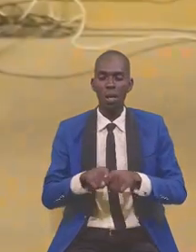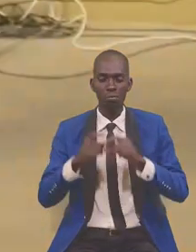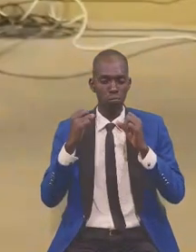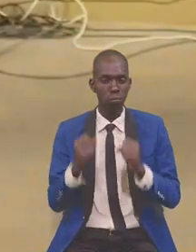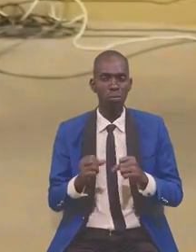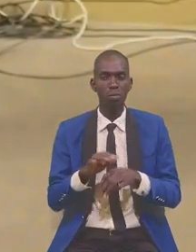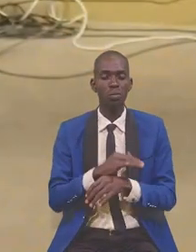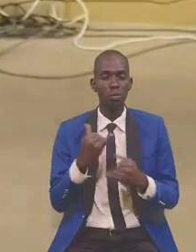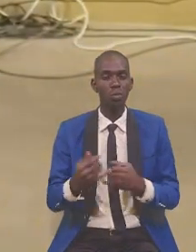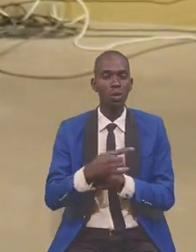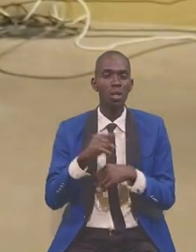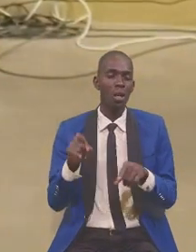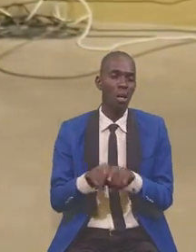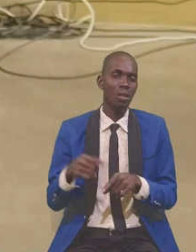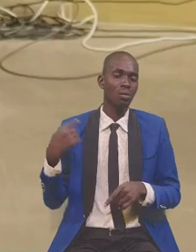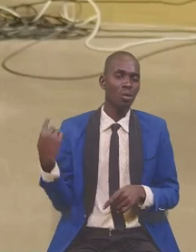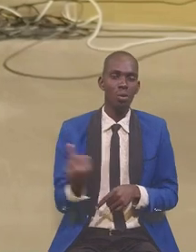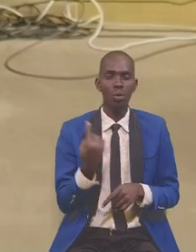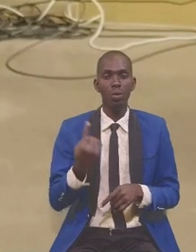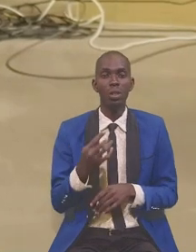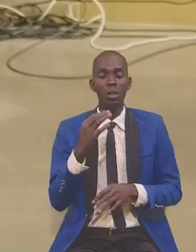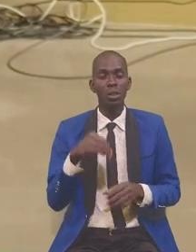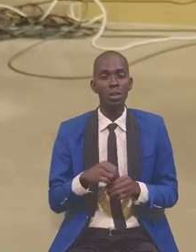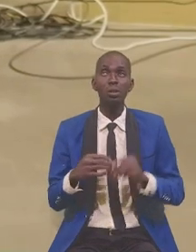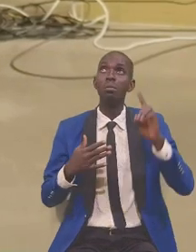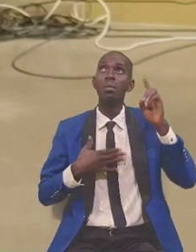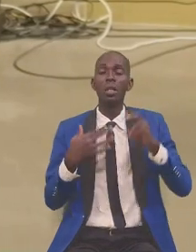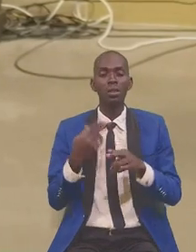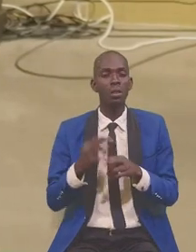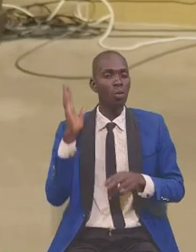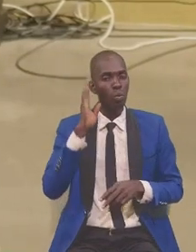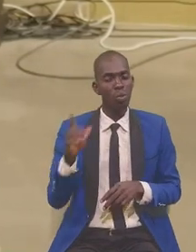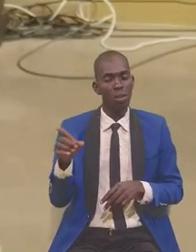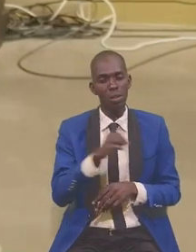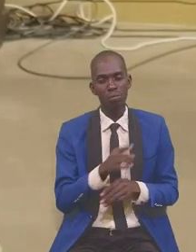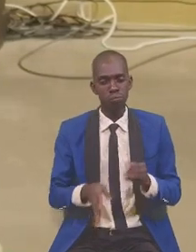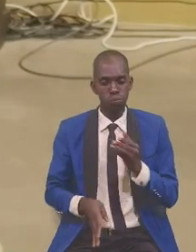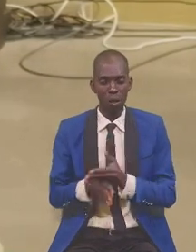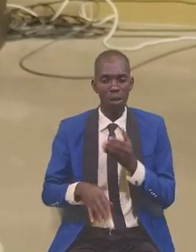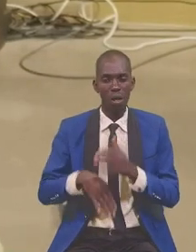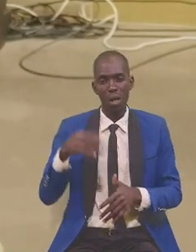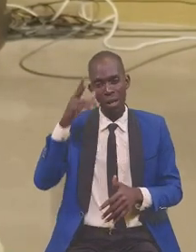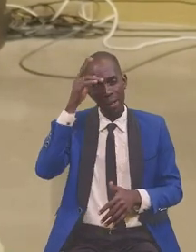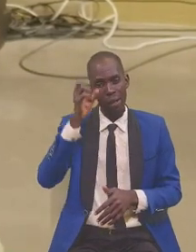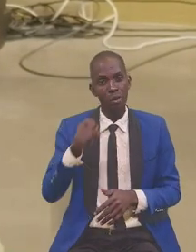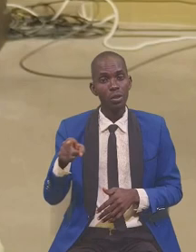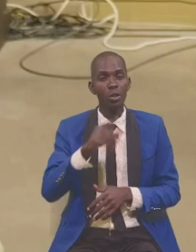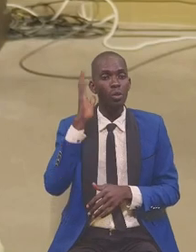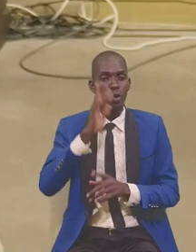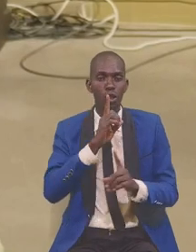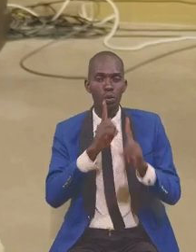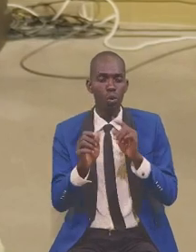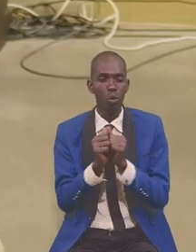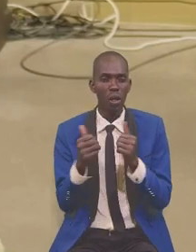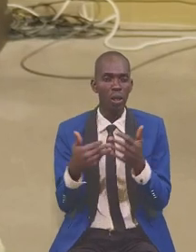today as ever. In my name shall they cast out devils. They shall speak with new